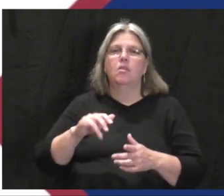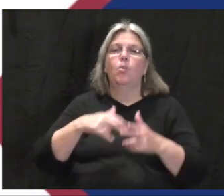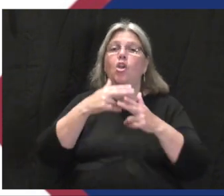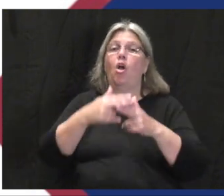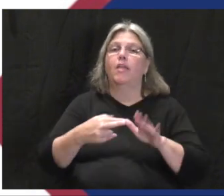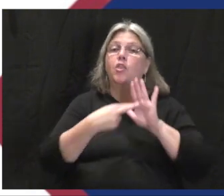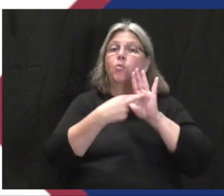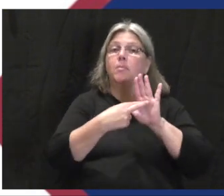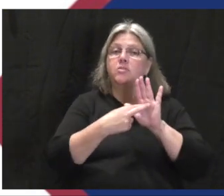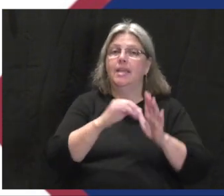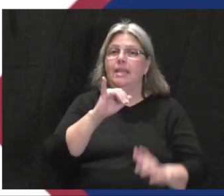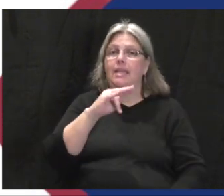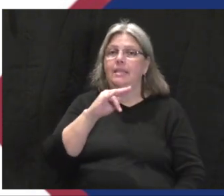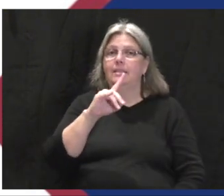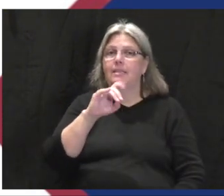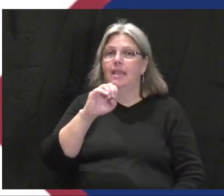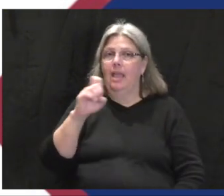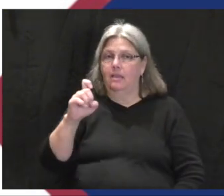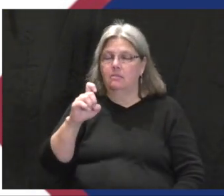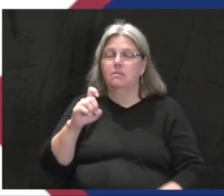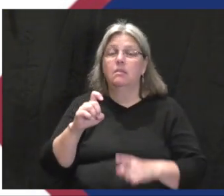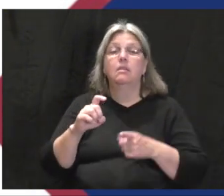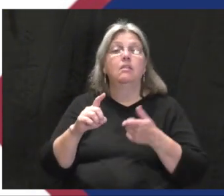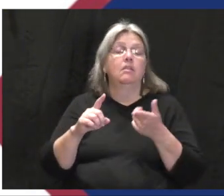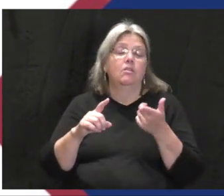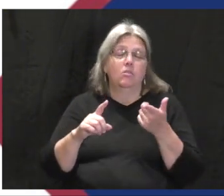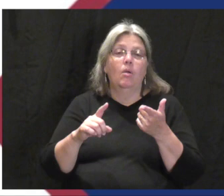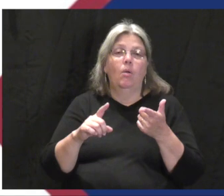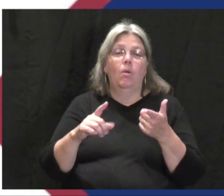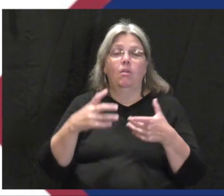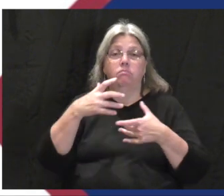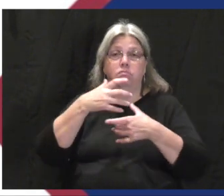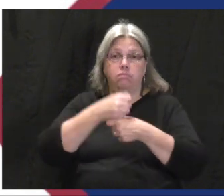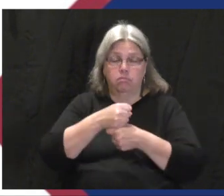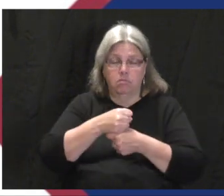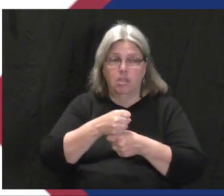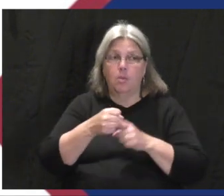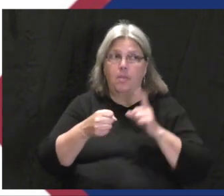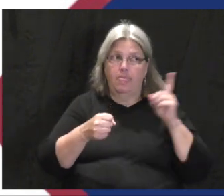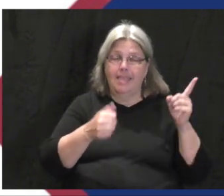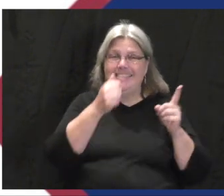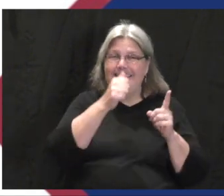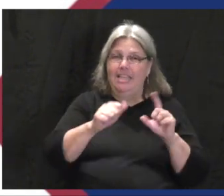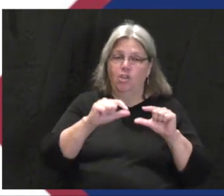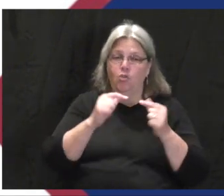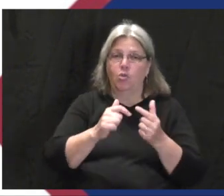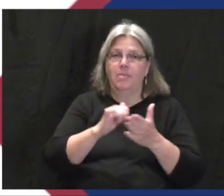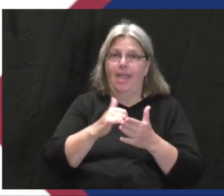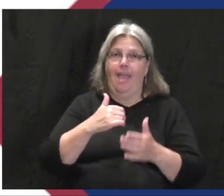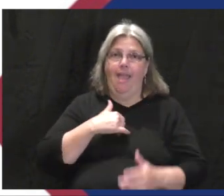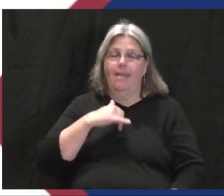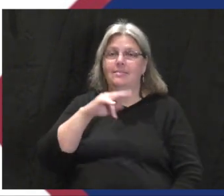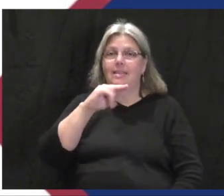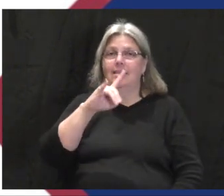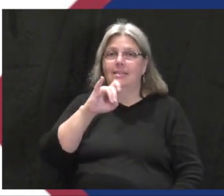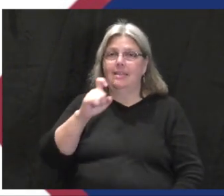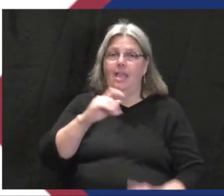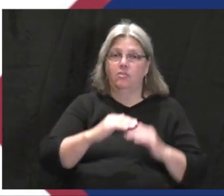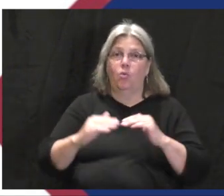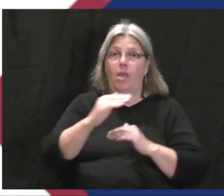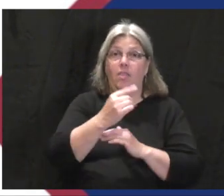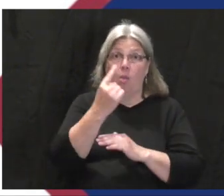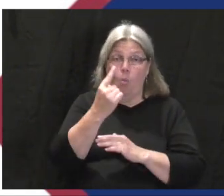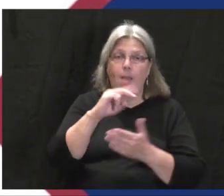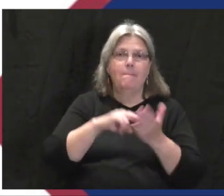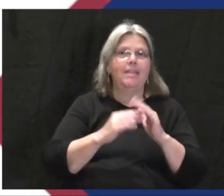to make a long story short with this one is any group that has a representation index of greater than 1 is overrepresented